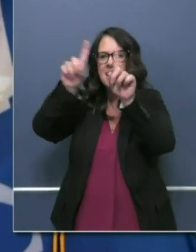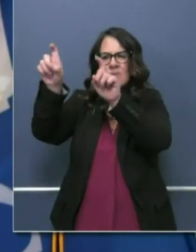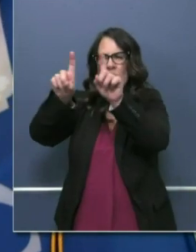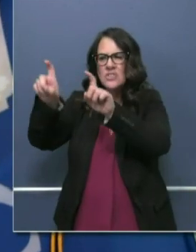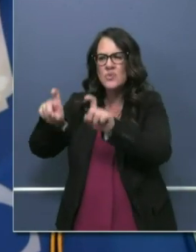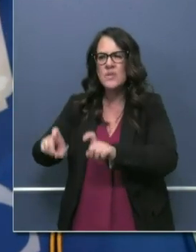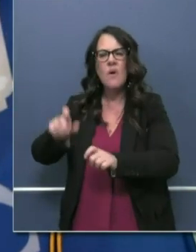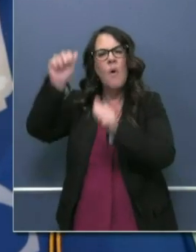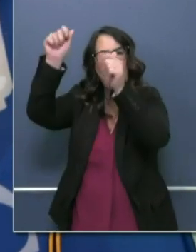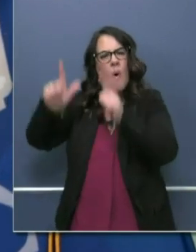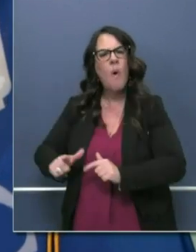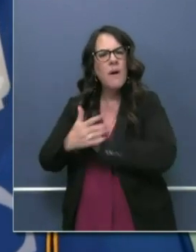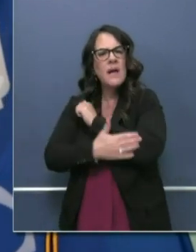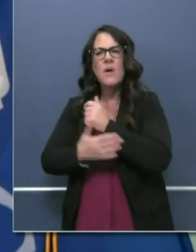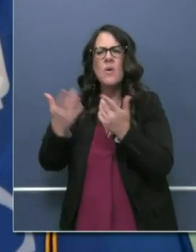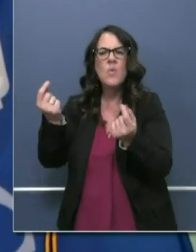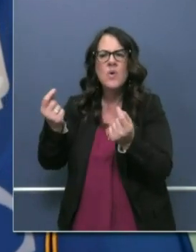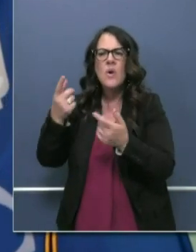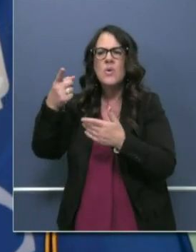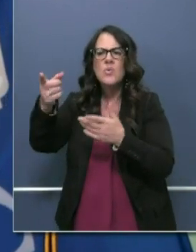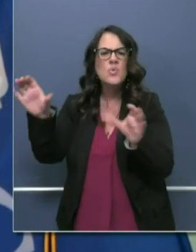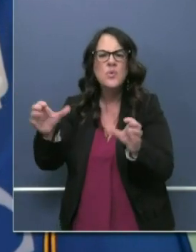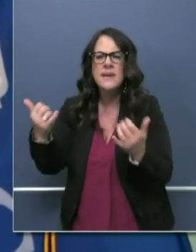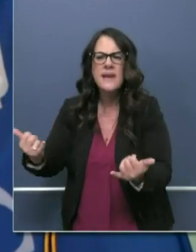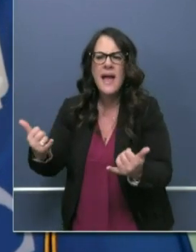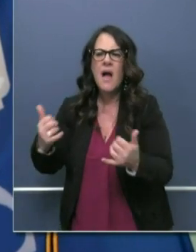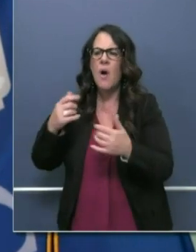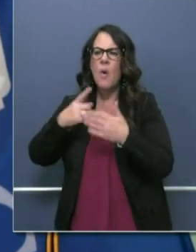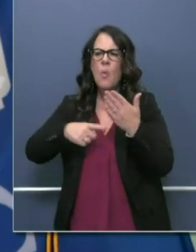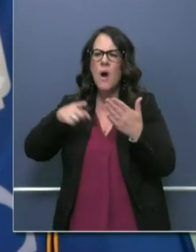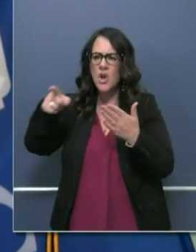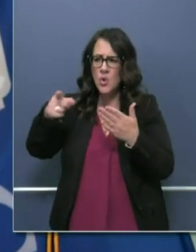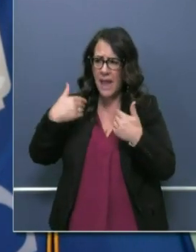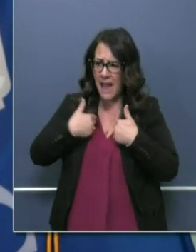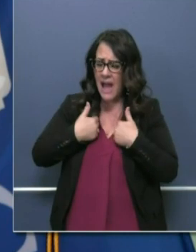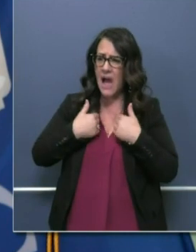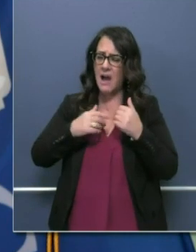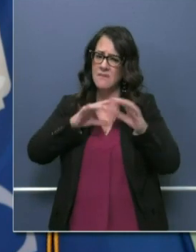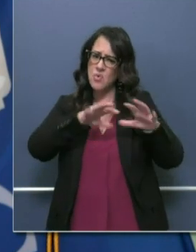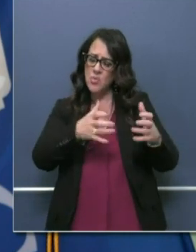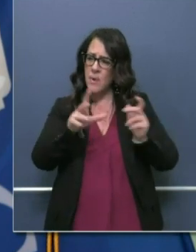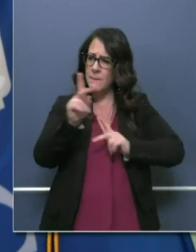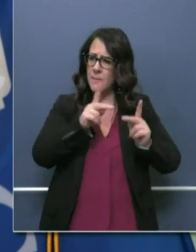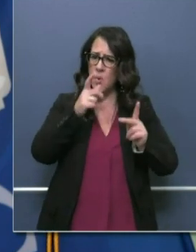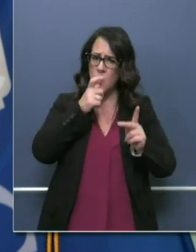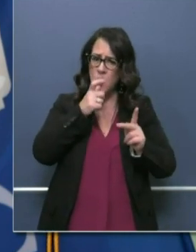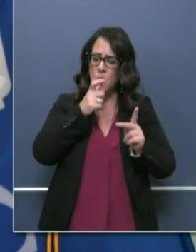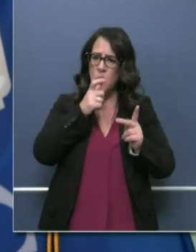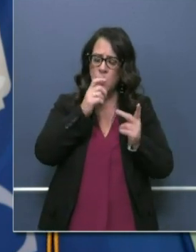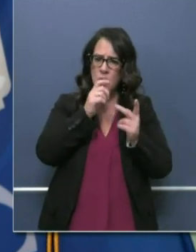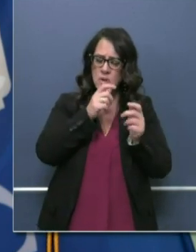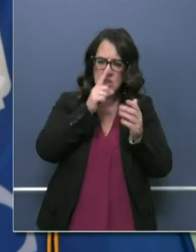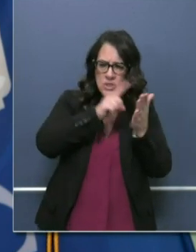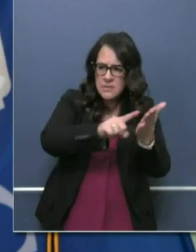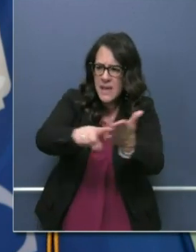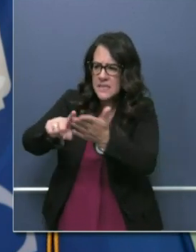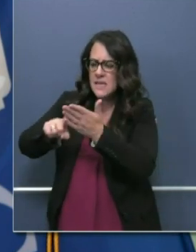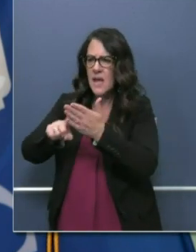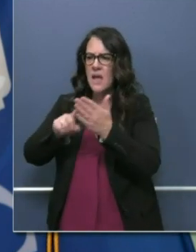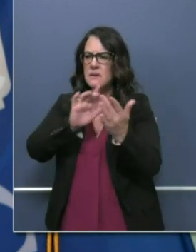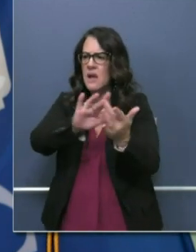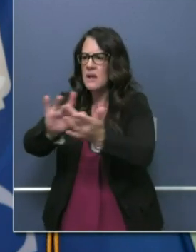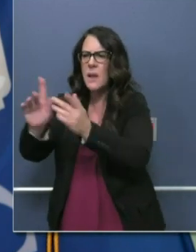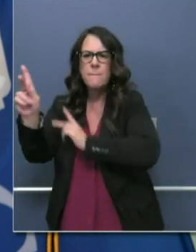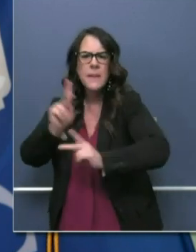to determine what they're doing now for contact tracing, and also to understand what the gap is that they foresee in the